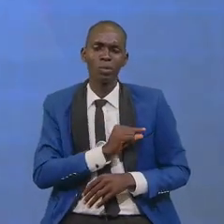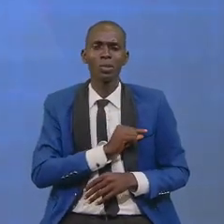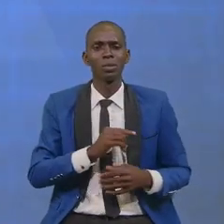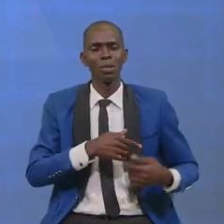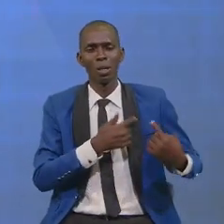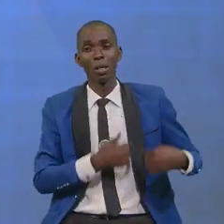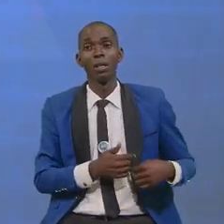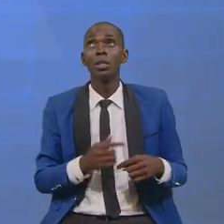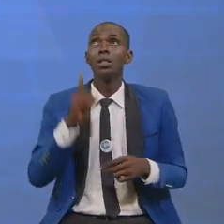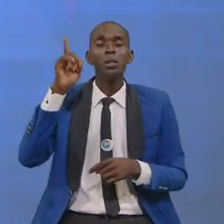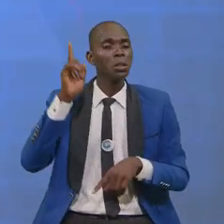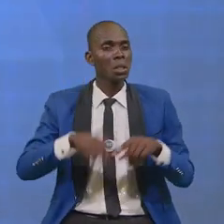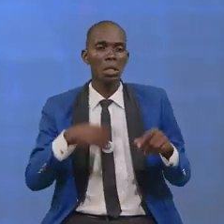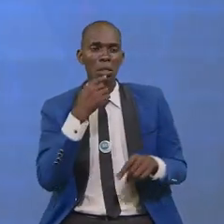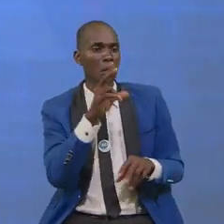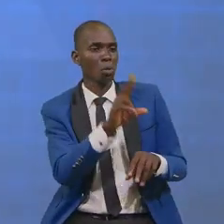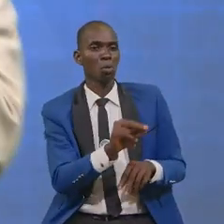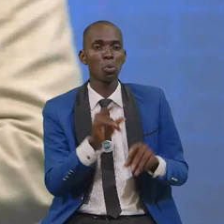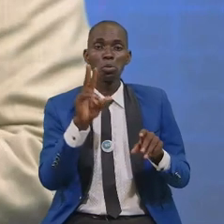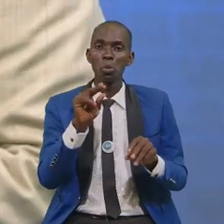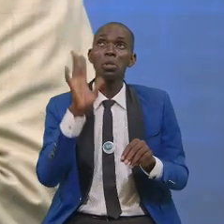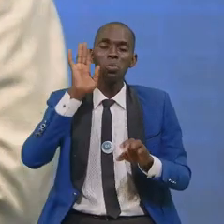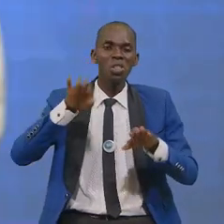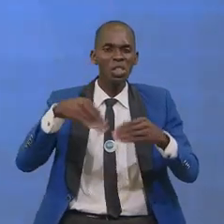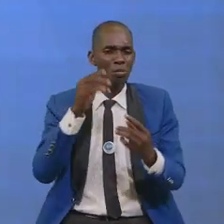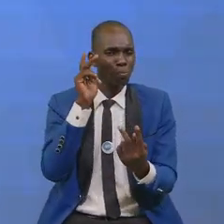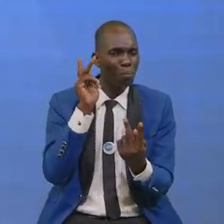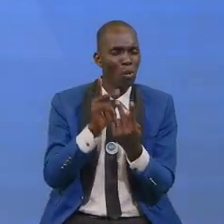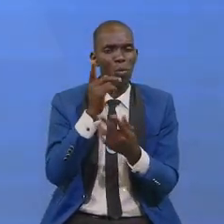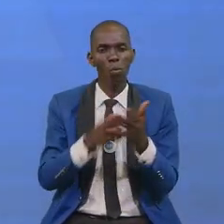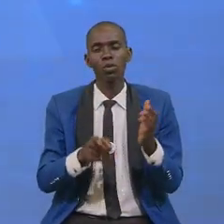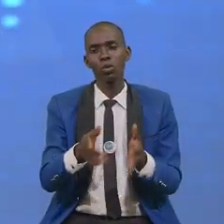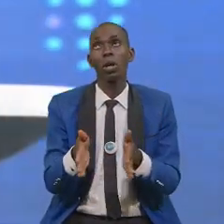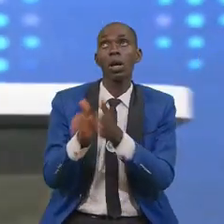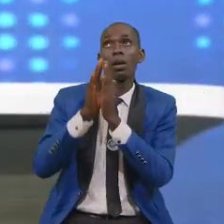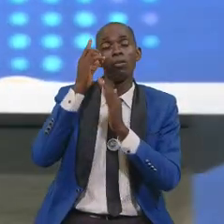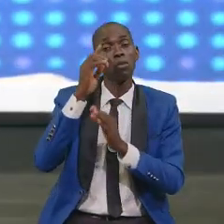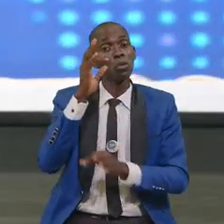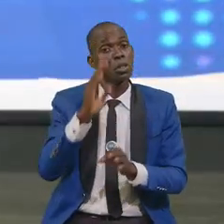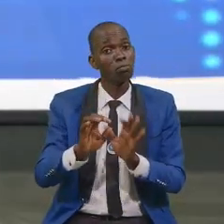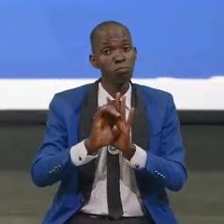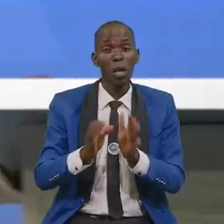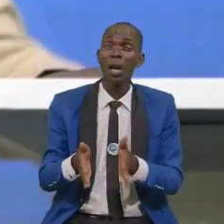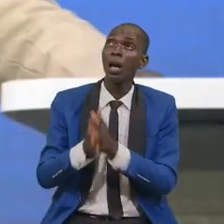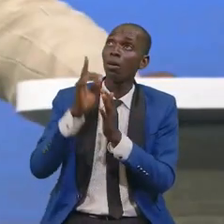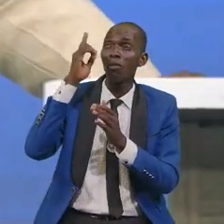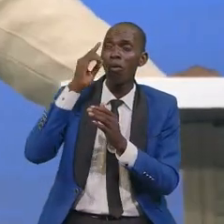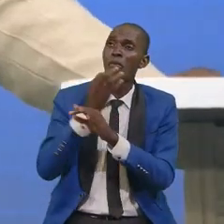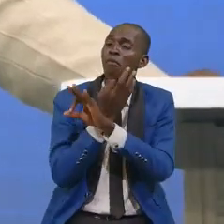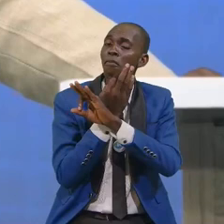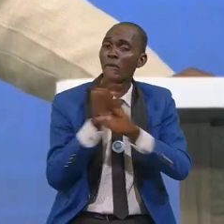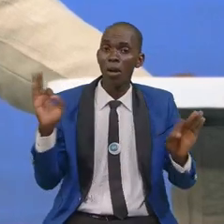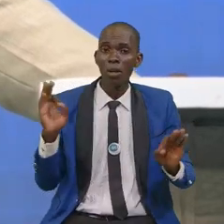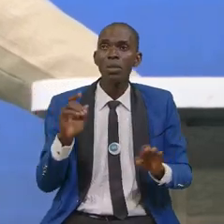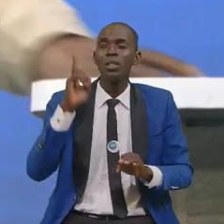you exactly what you're asking for. If you're saying, I need freedom, freedom from the yoke and